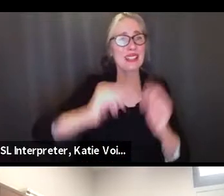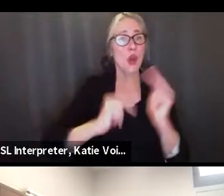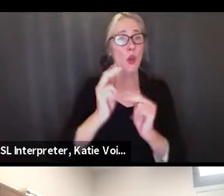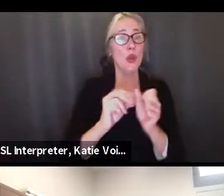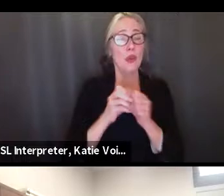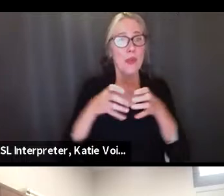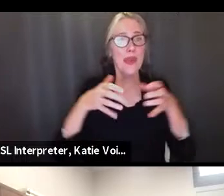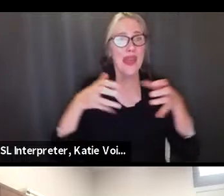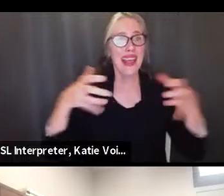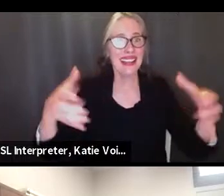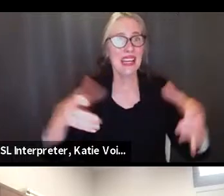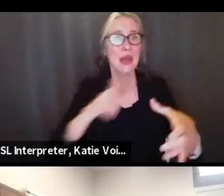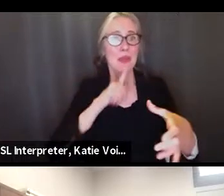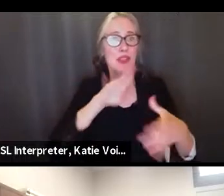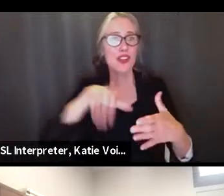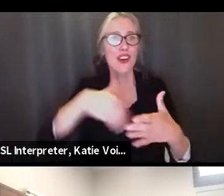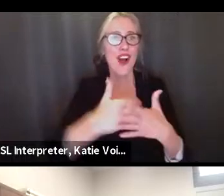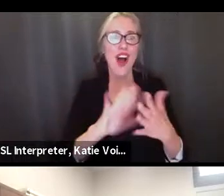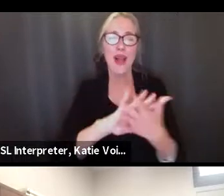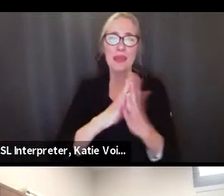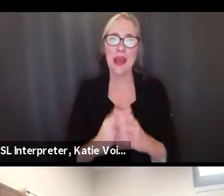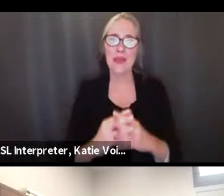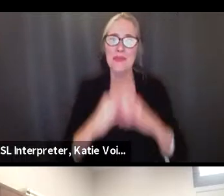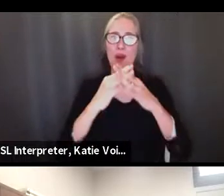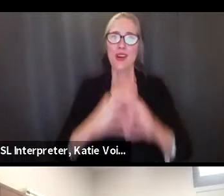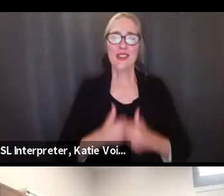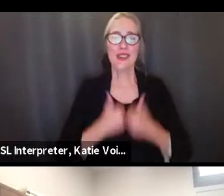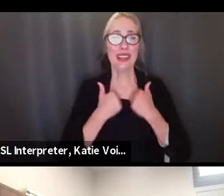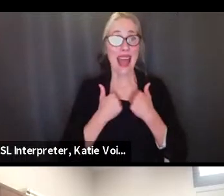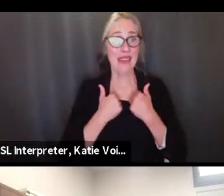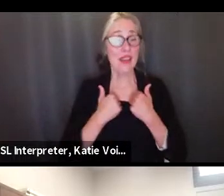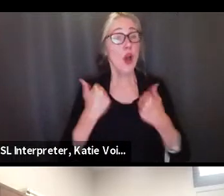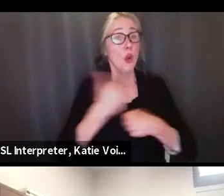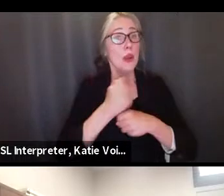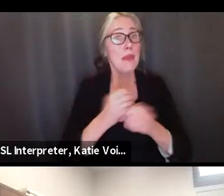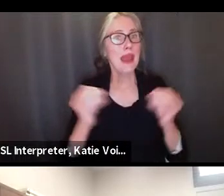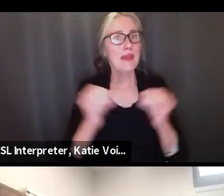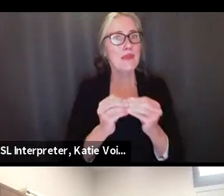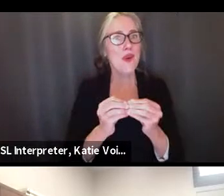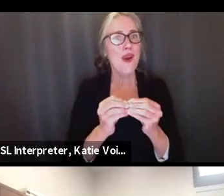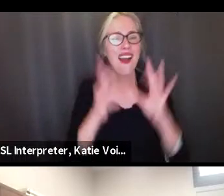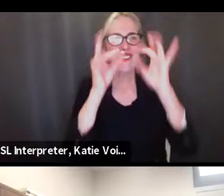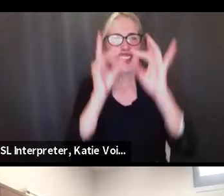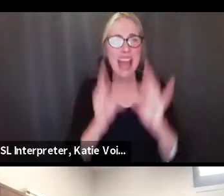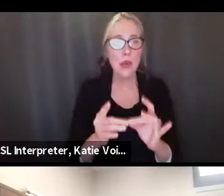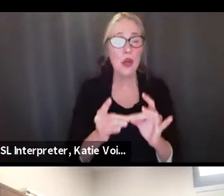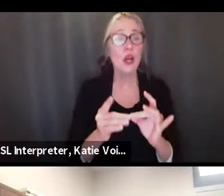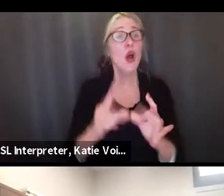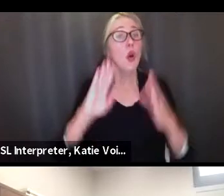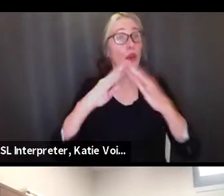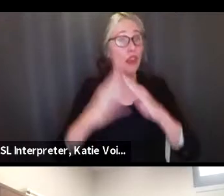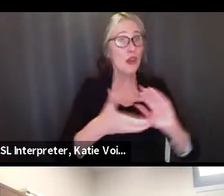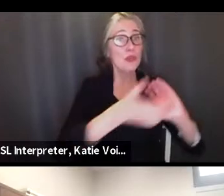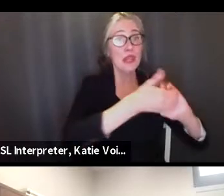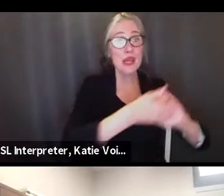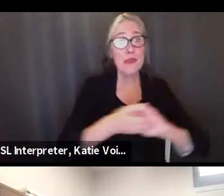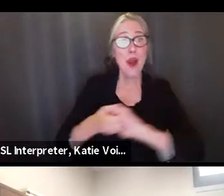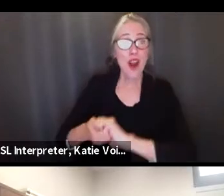ensuring that we can make it all come to life by cultivating a growing network of community partners. Next slide.